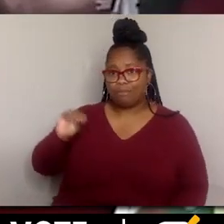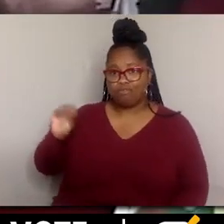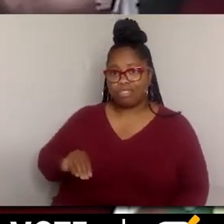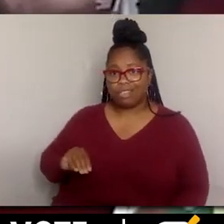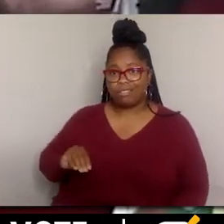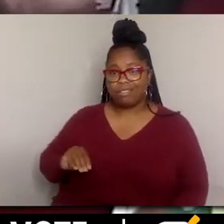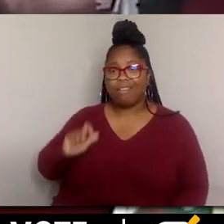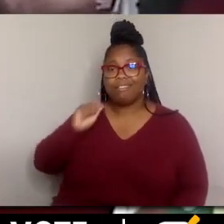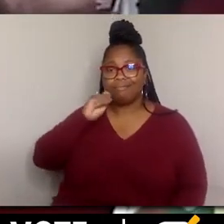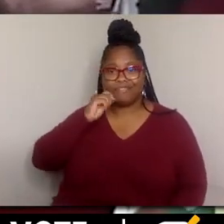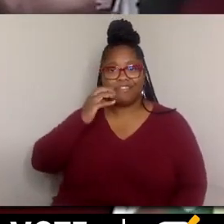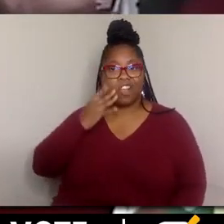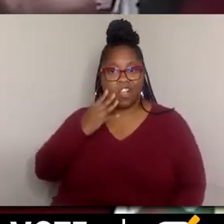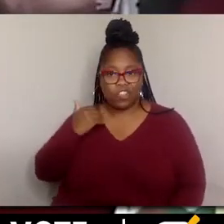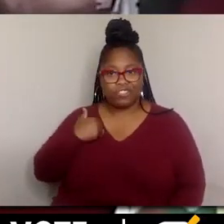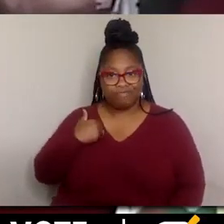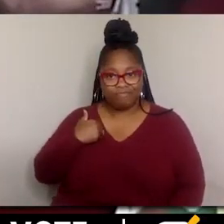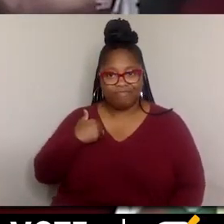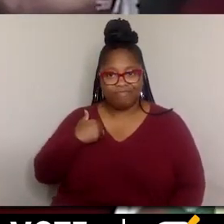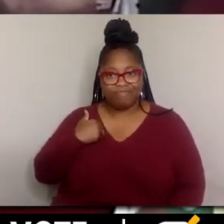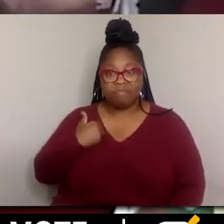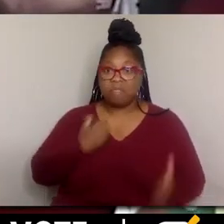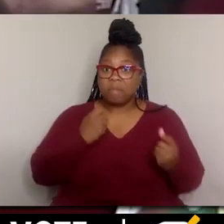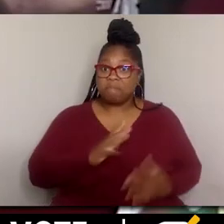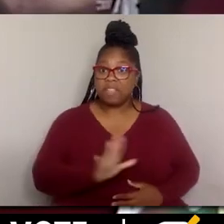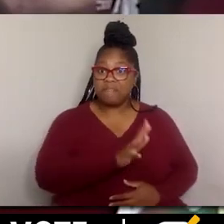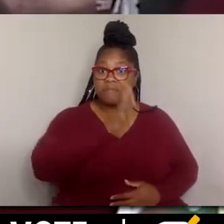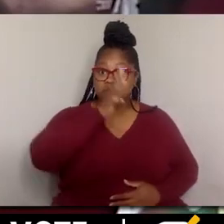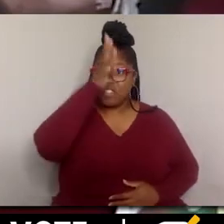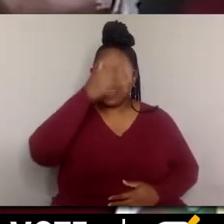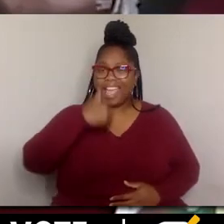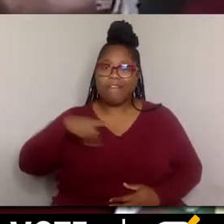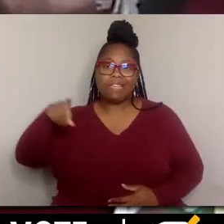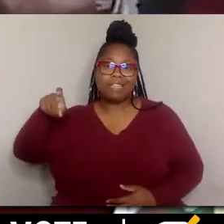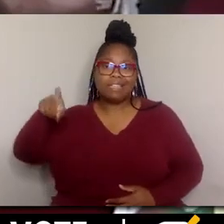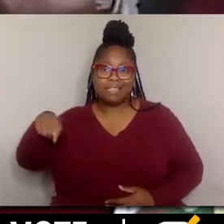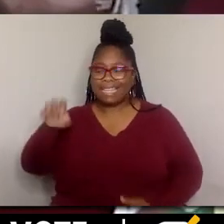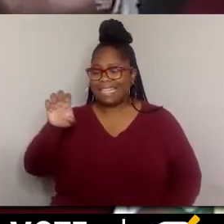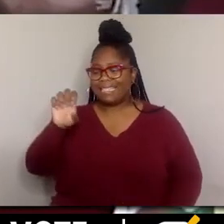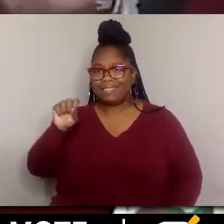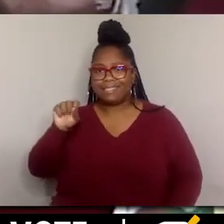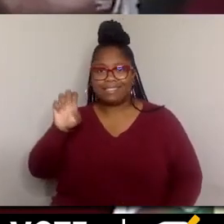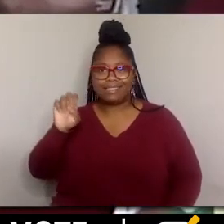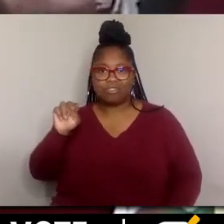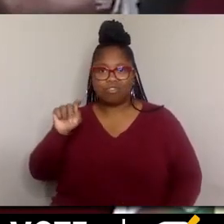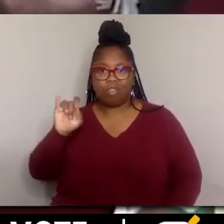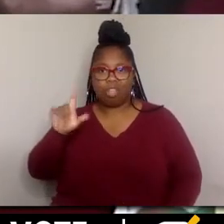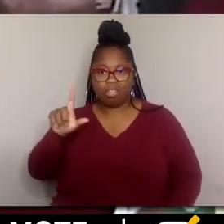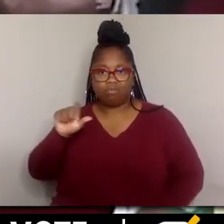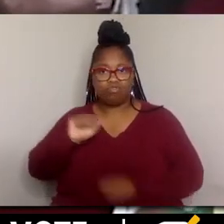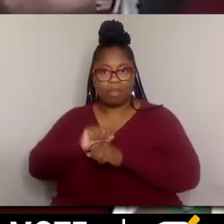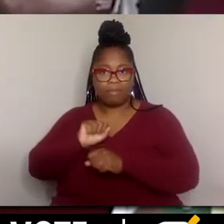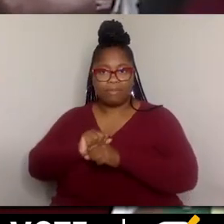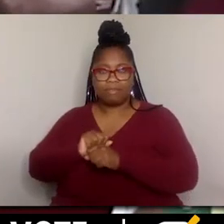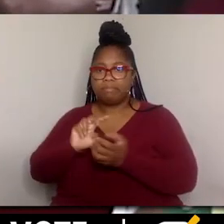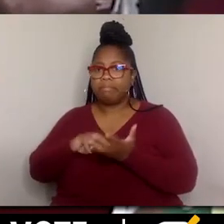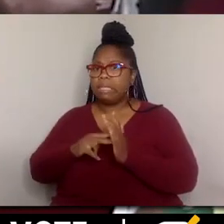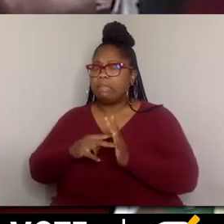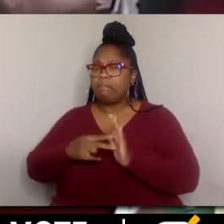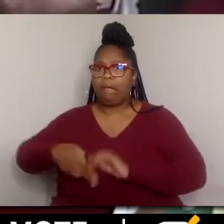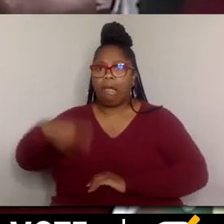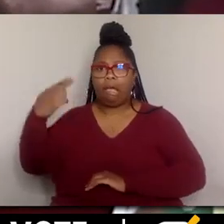Many of our students' parents have essential jobs that put them at more risk.